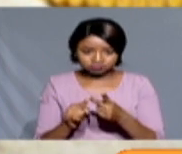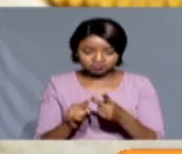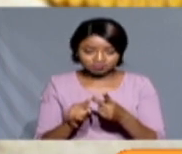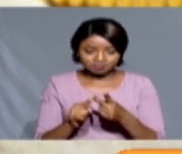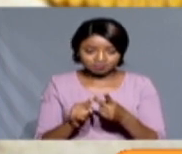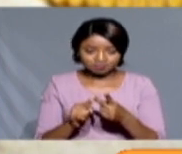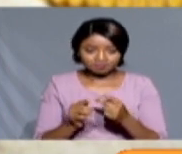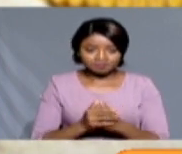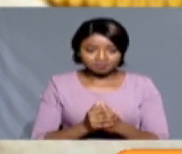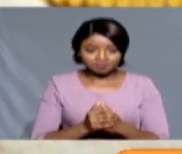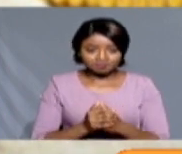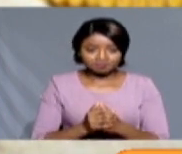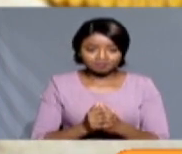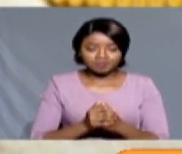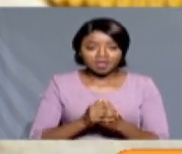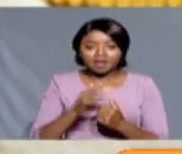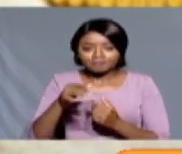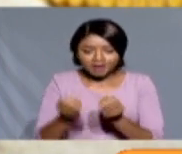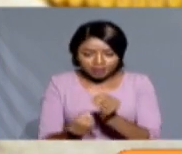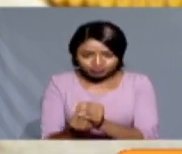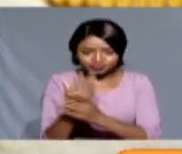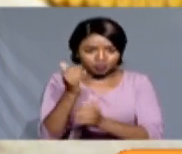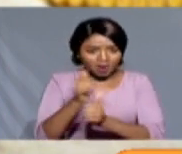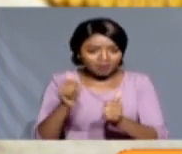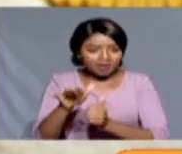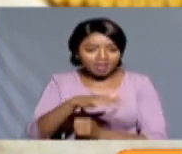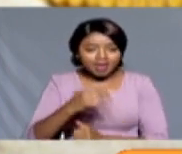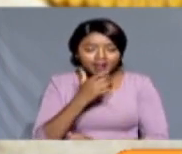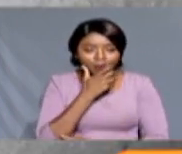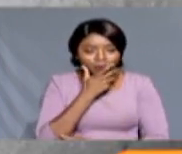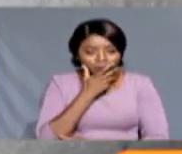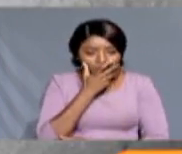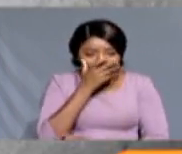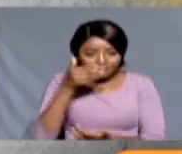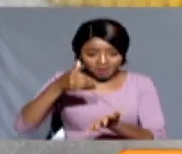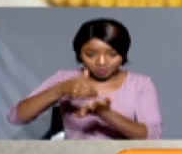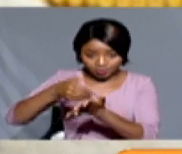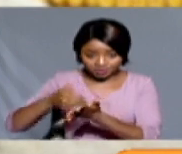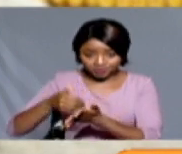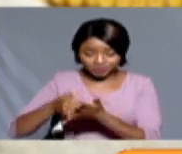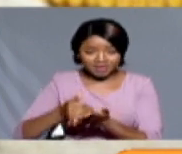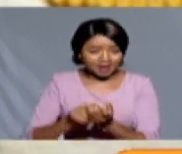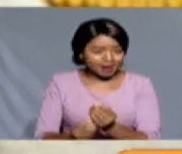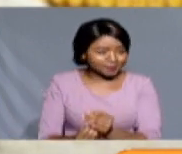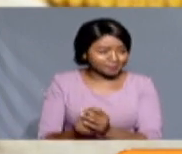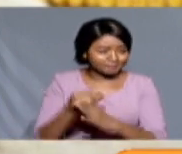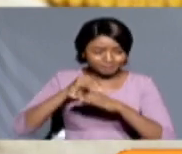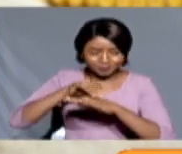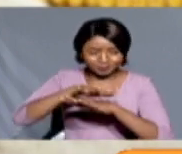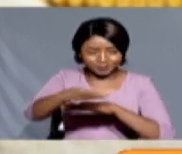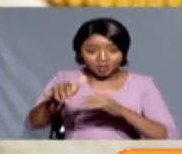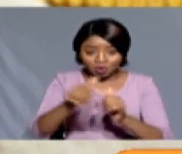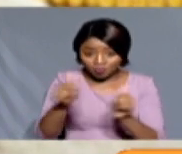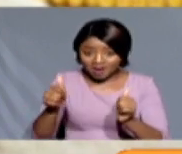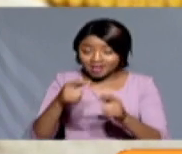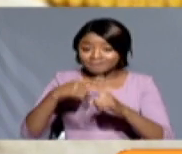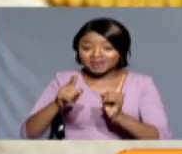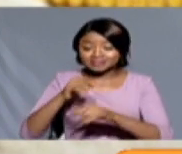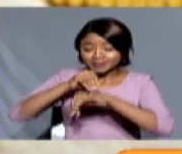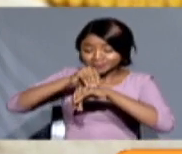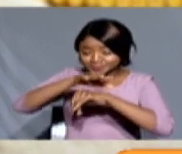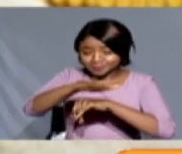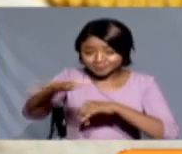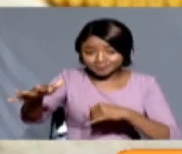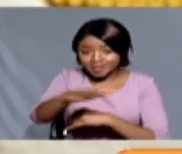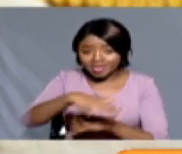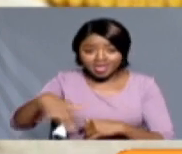aflatoxins thrive primarily in warm and humid regions. Now, aflatoxin-producing fungi can contaminate crops in the